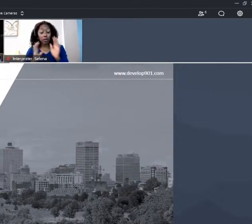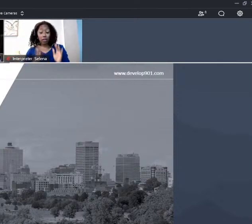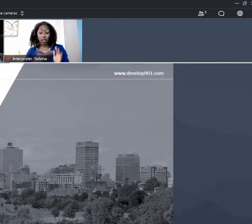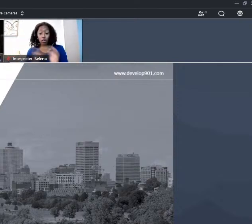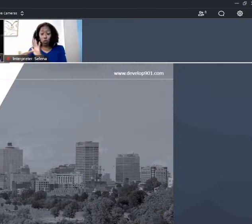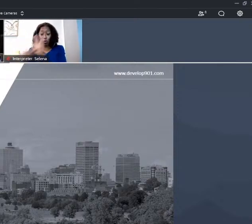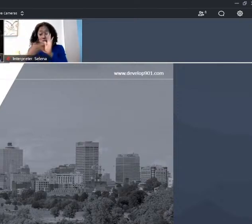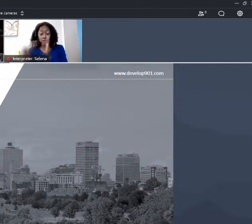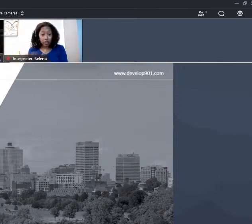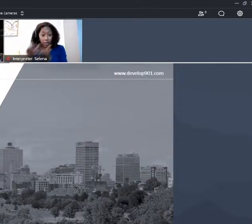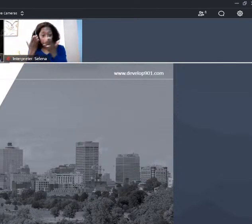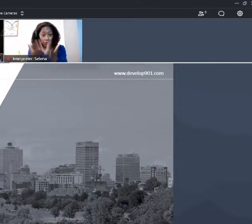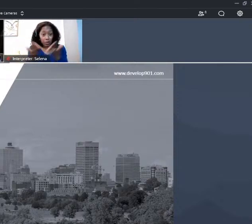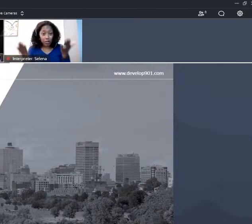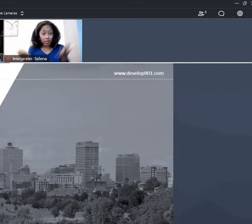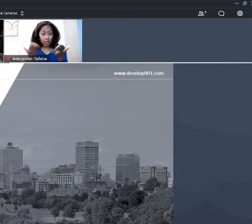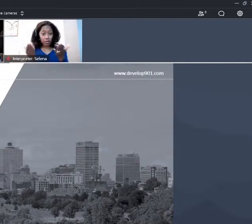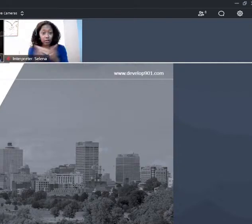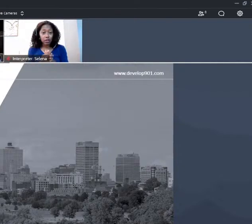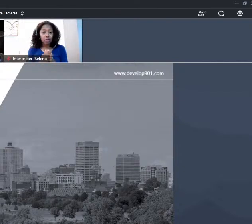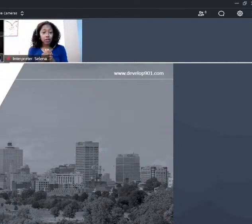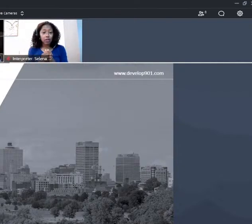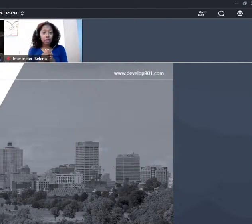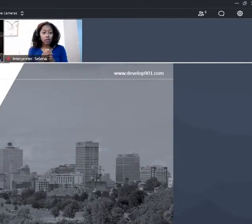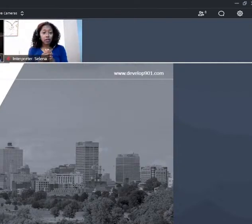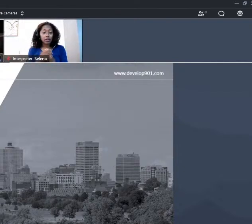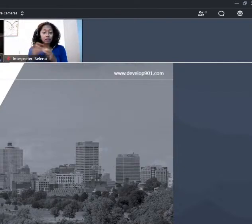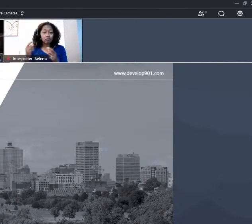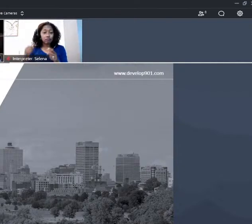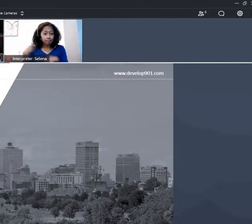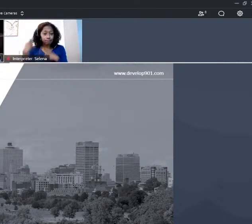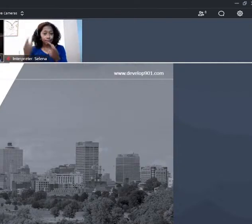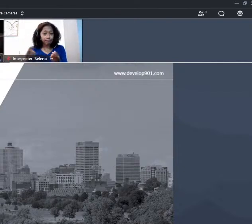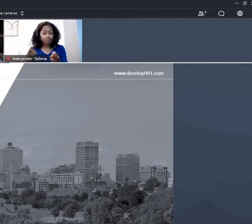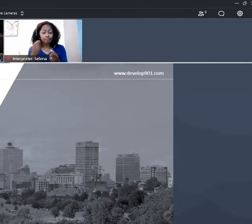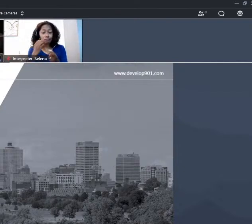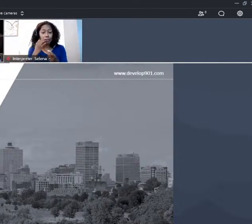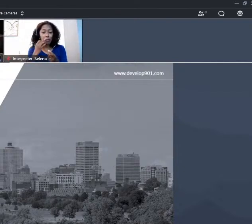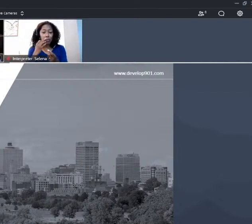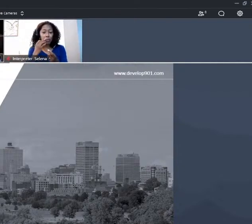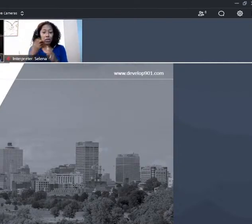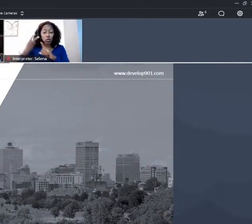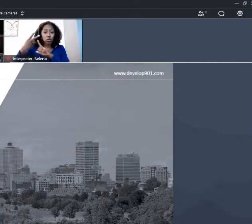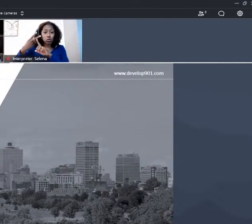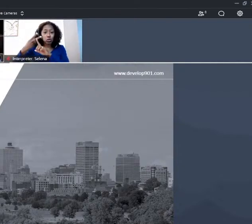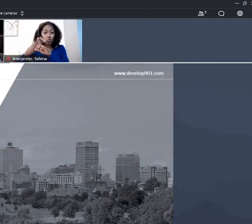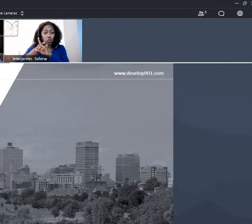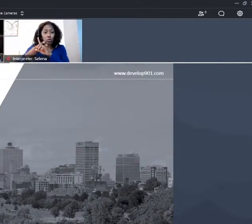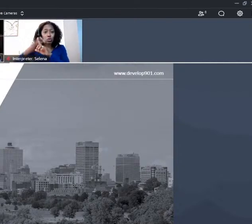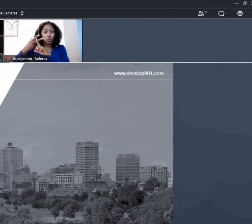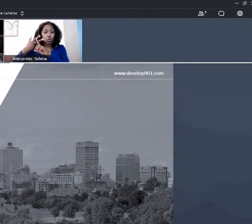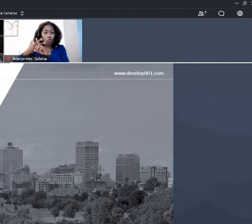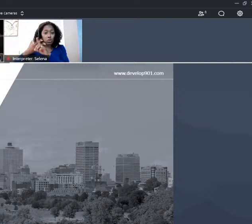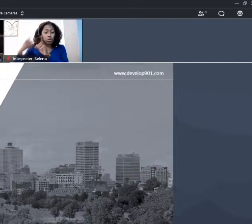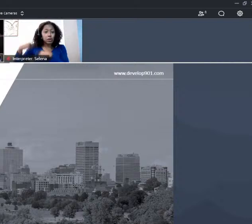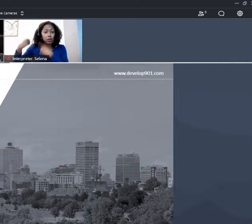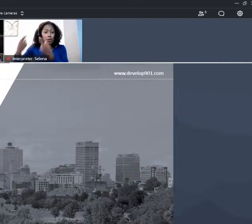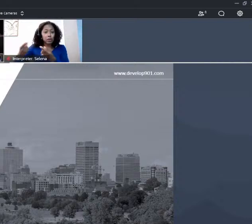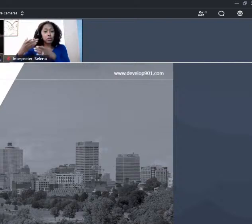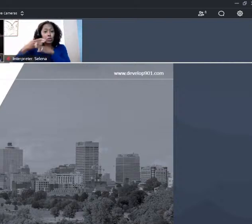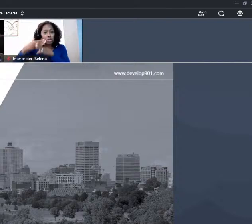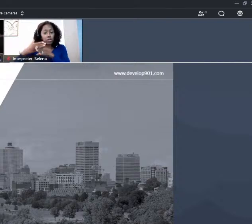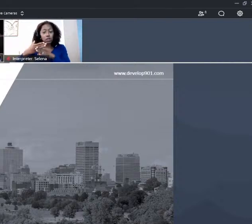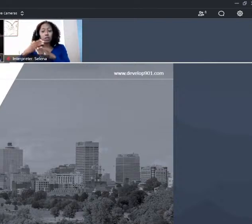bringing to you. And we've shared a number of times over these last few months the desires and the concerns of